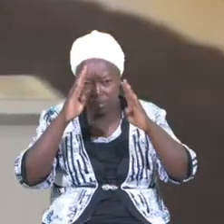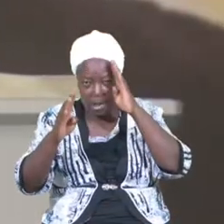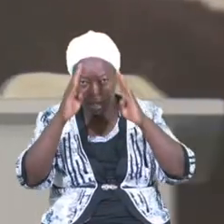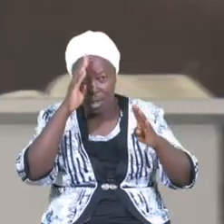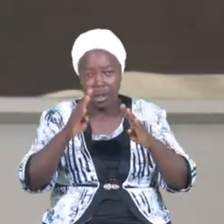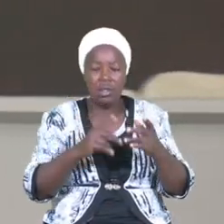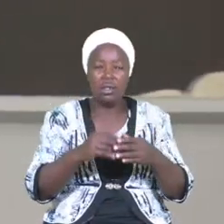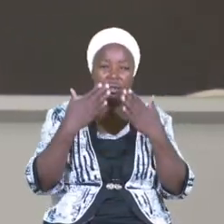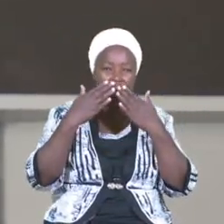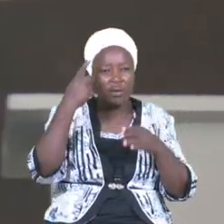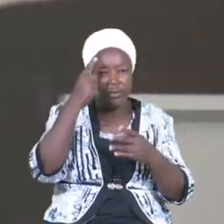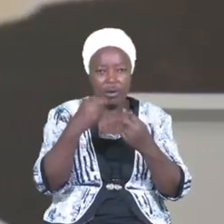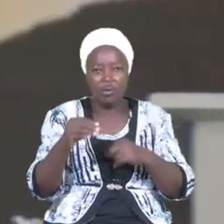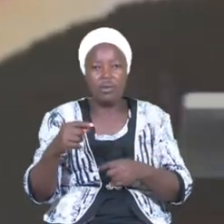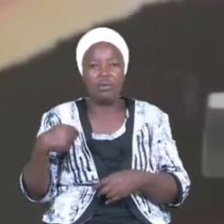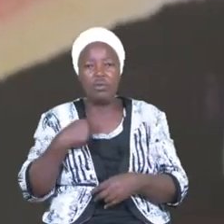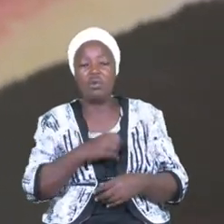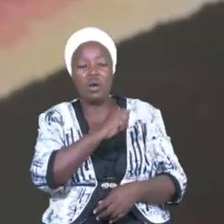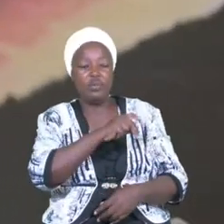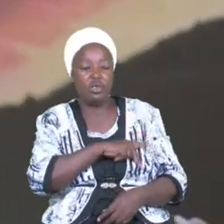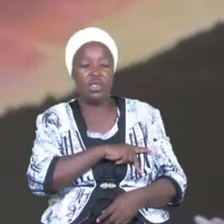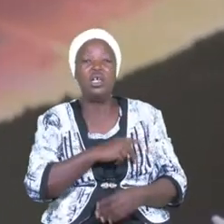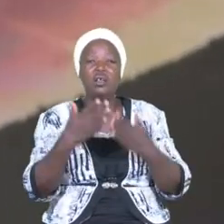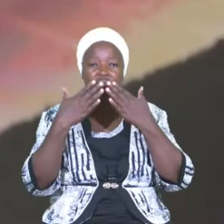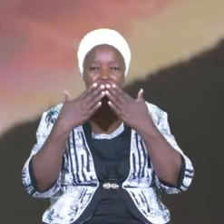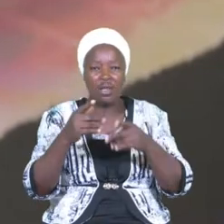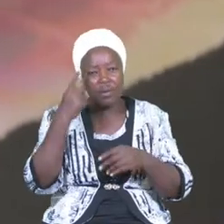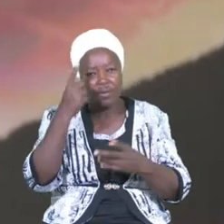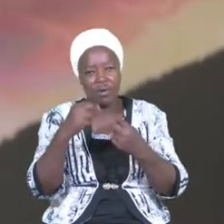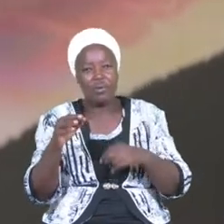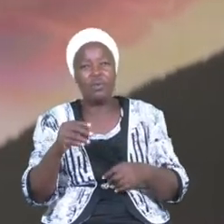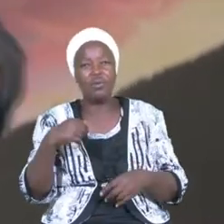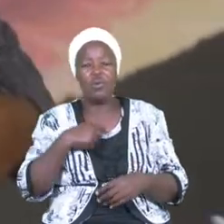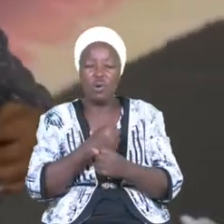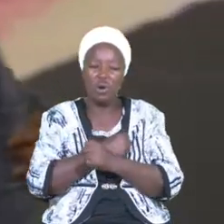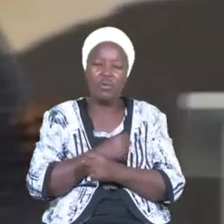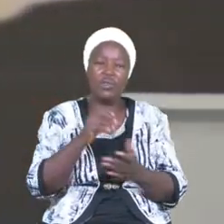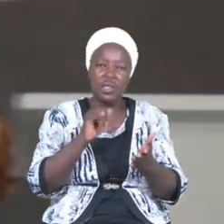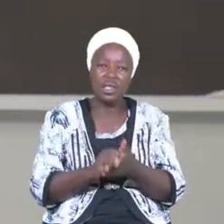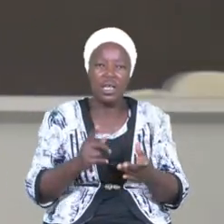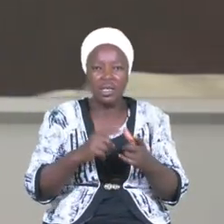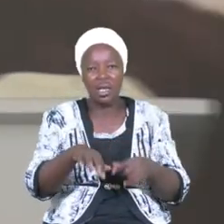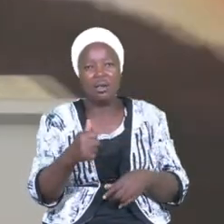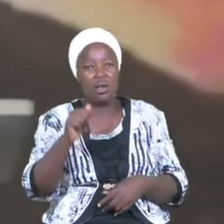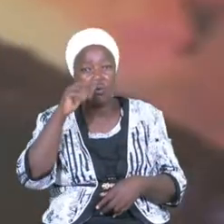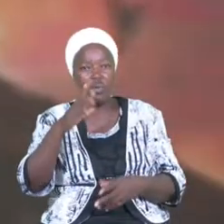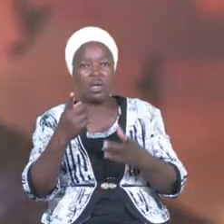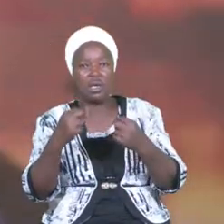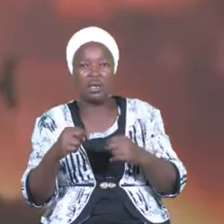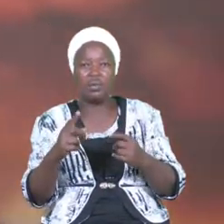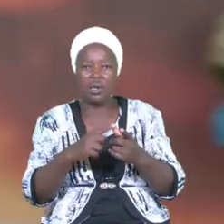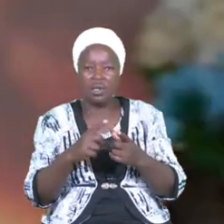We appreciate. Thank you for coming. We love that. Then another woman came